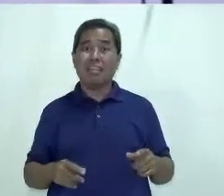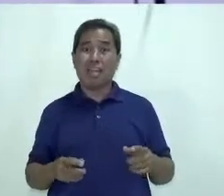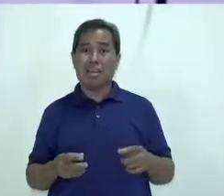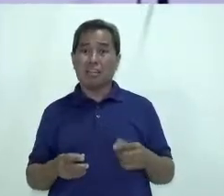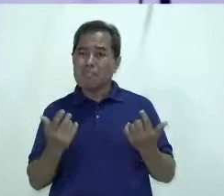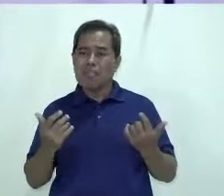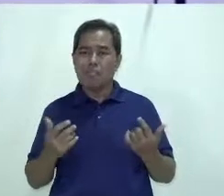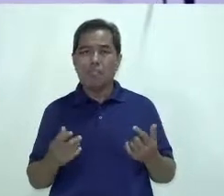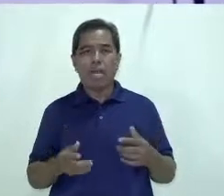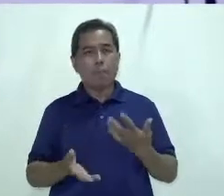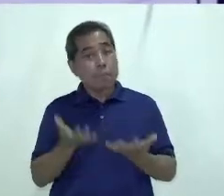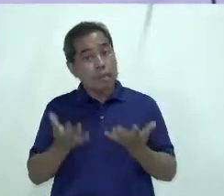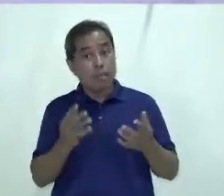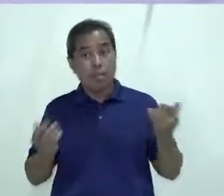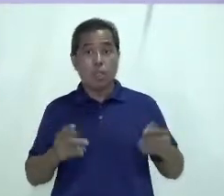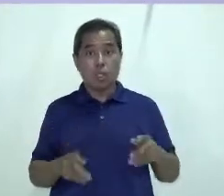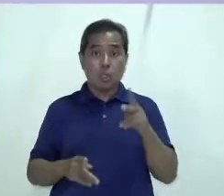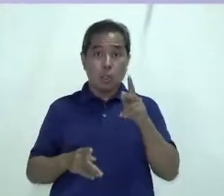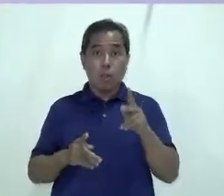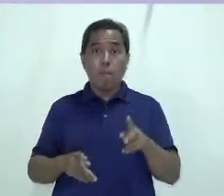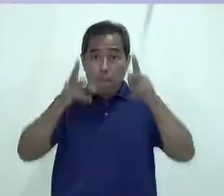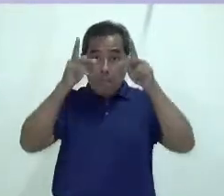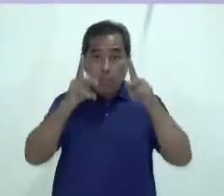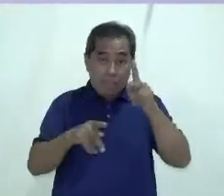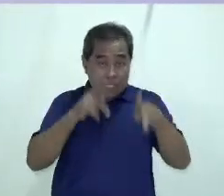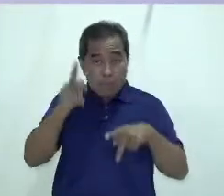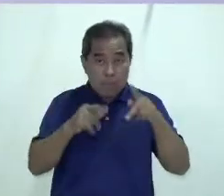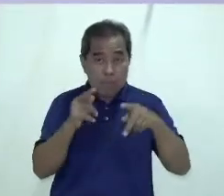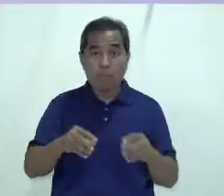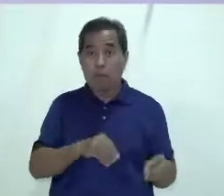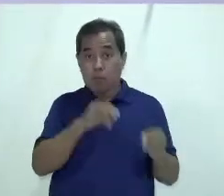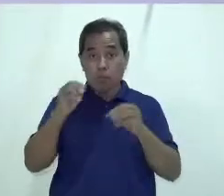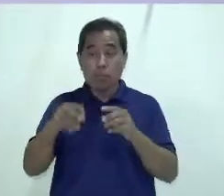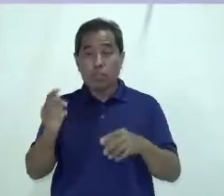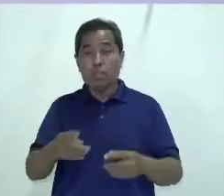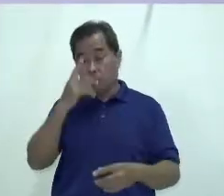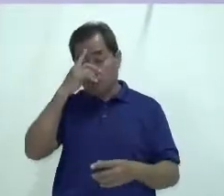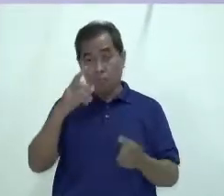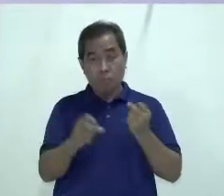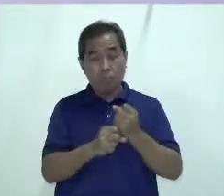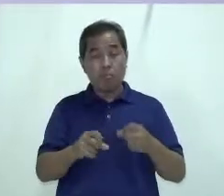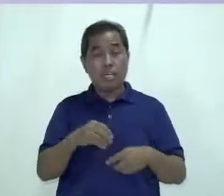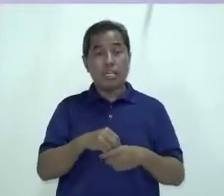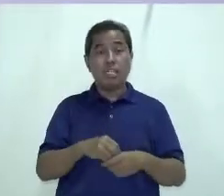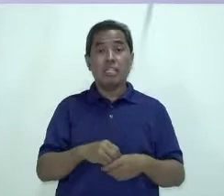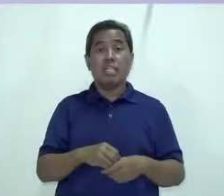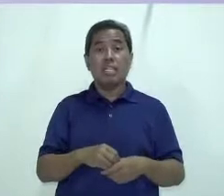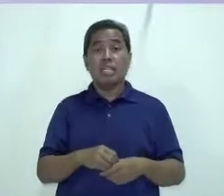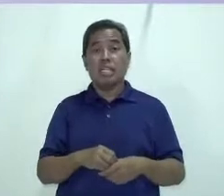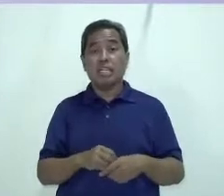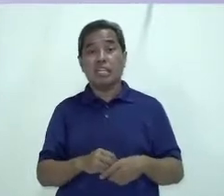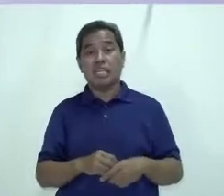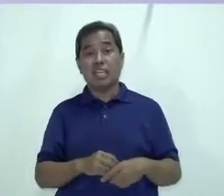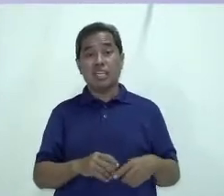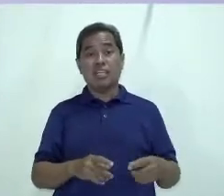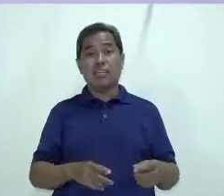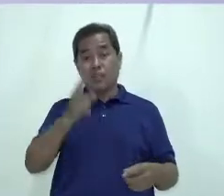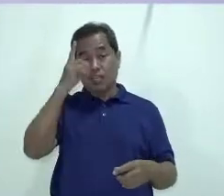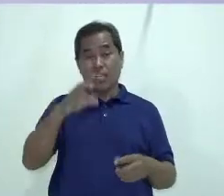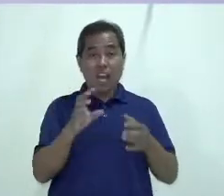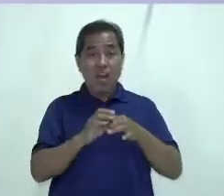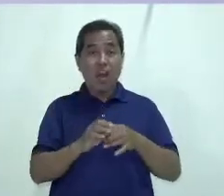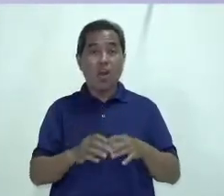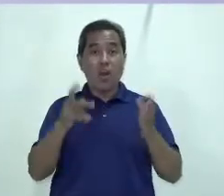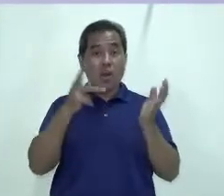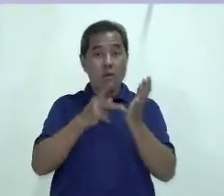true, what they are praying, what they are singing and praising about, I'm going to trust in that God too, for my freedom, for